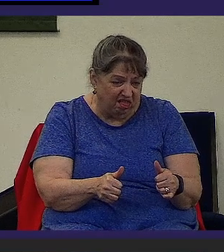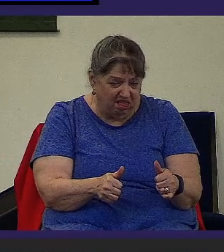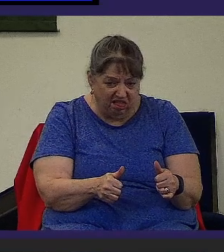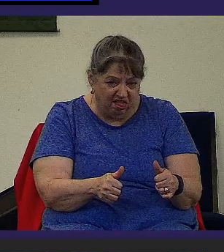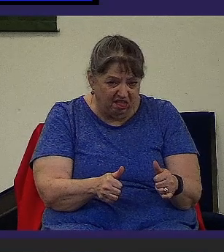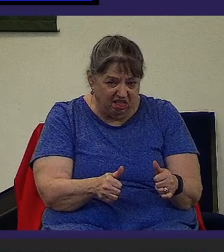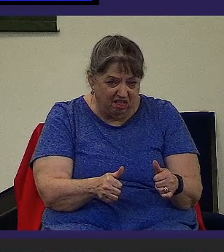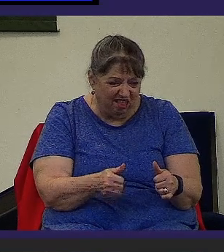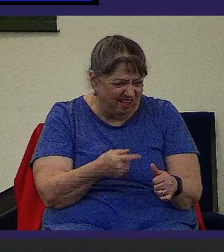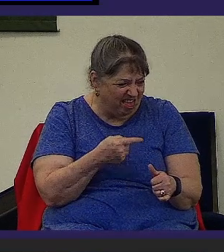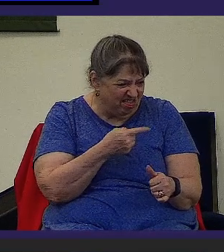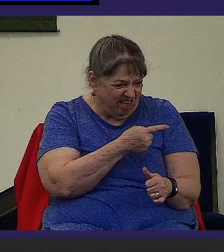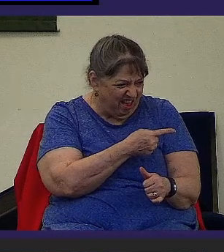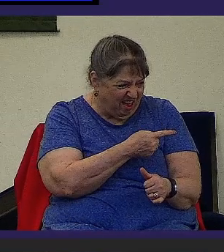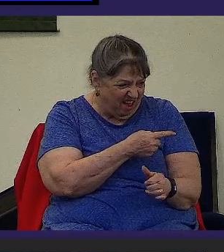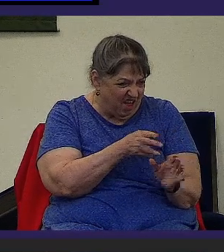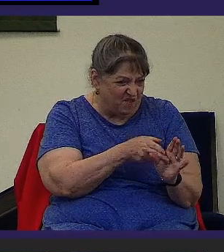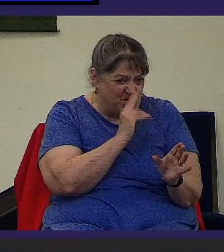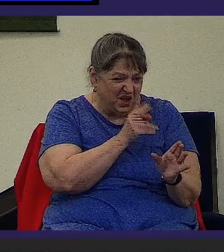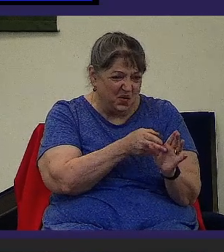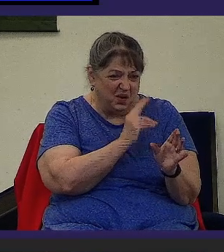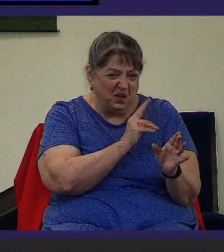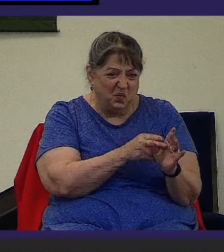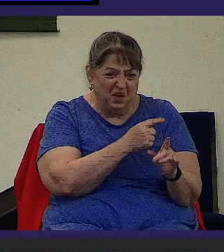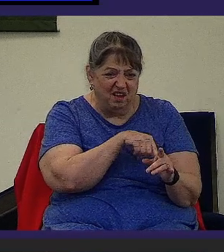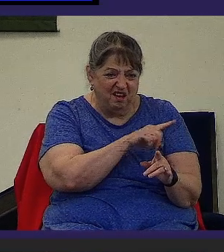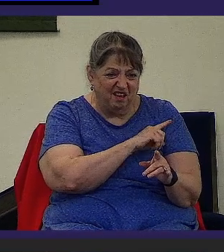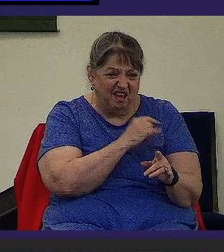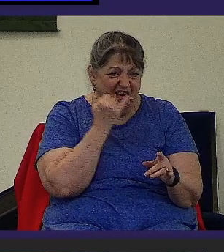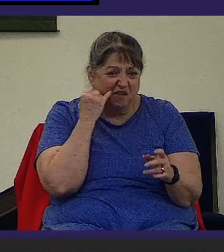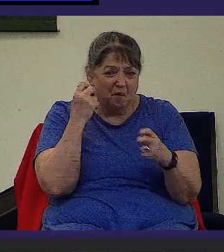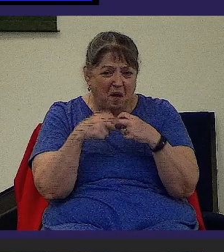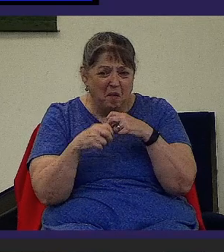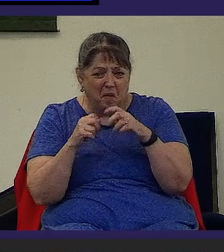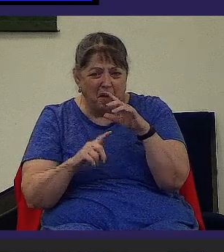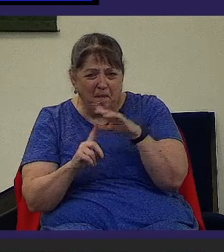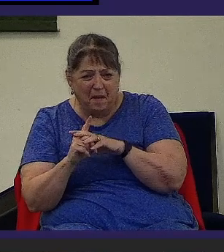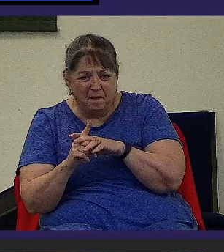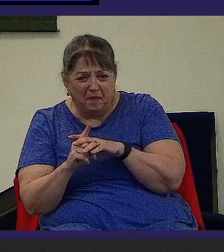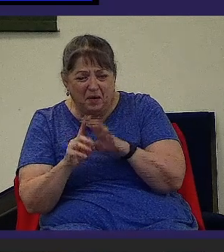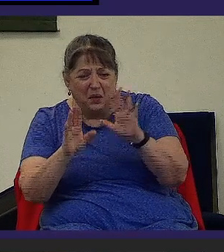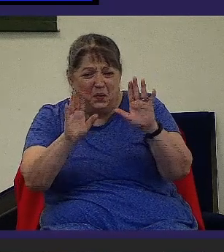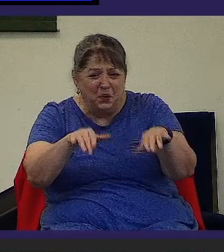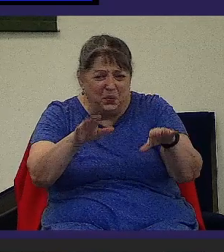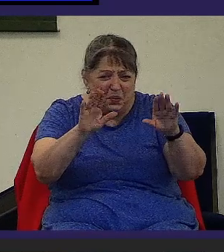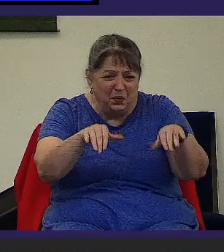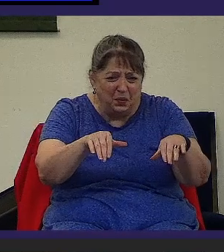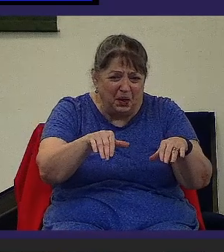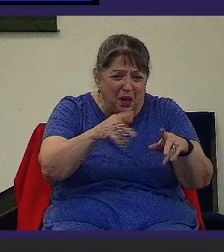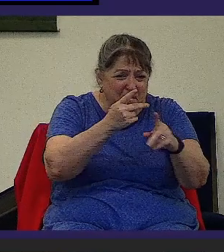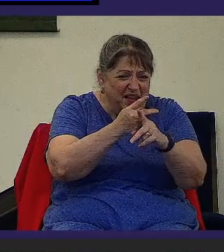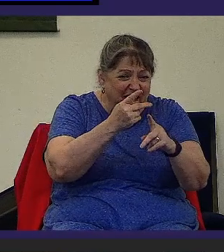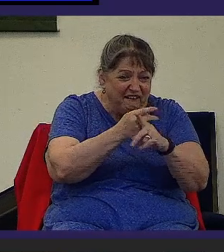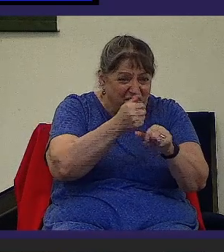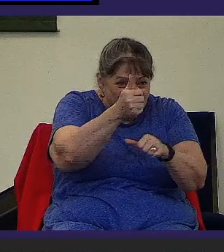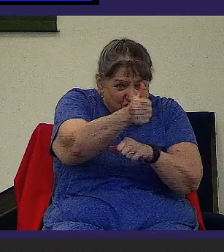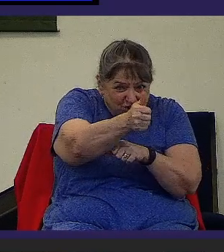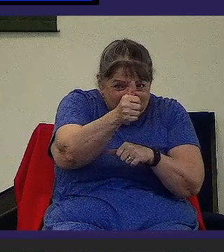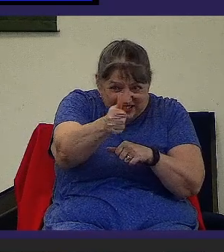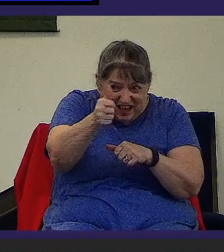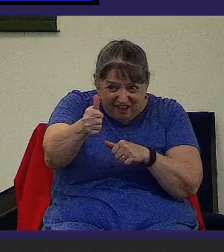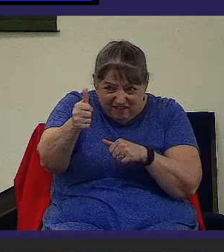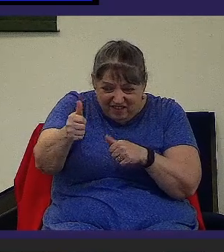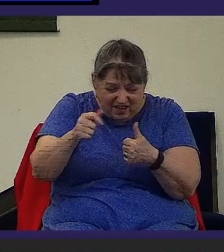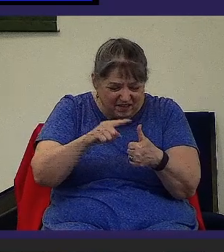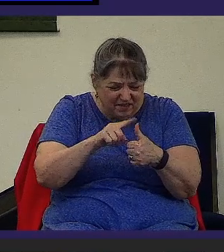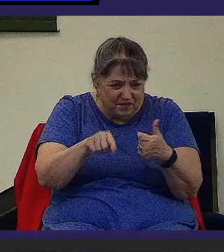be there with you when you fail so we need to watch out for ourselves yes and we need to also watch